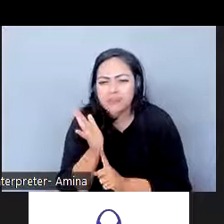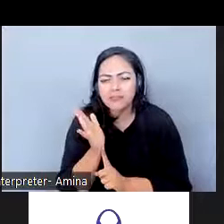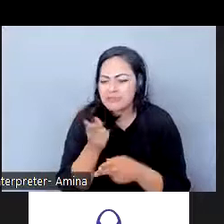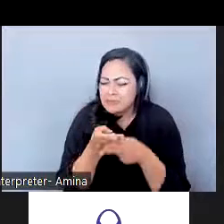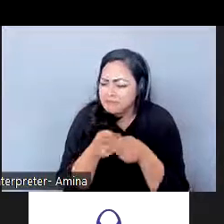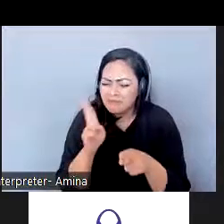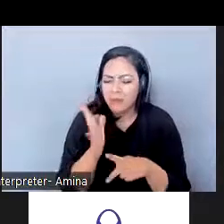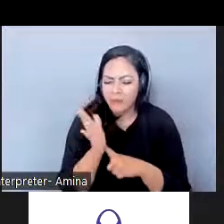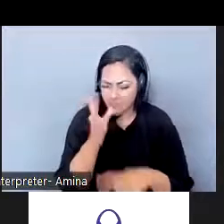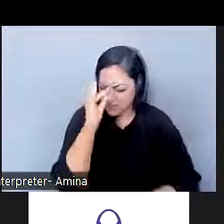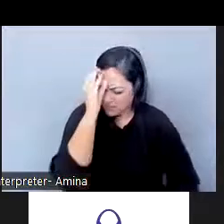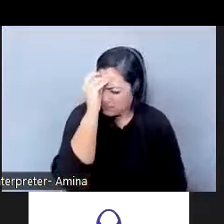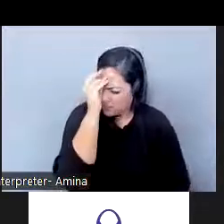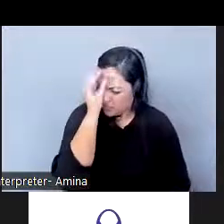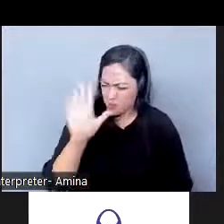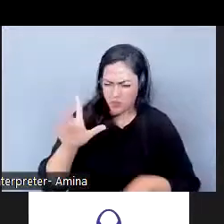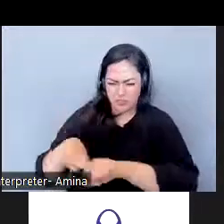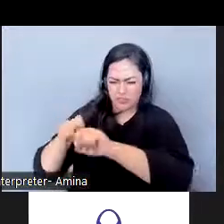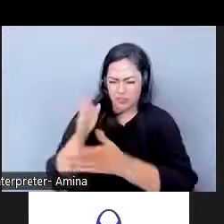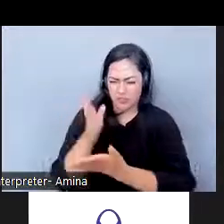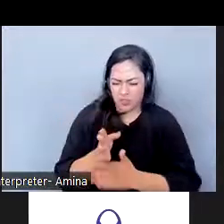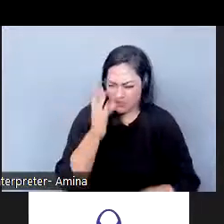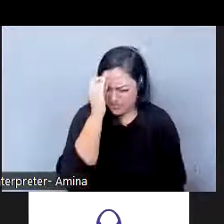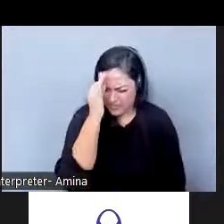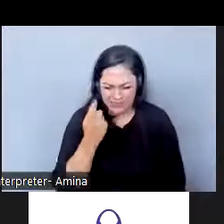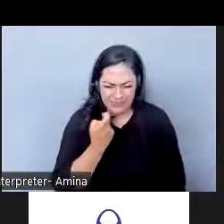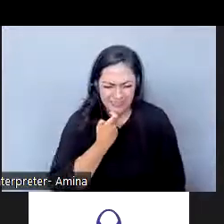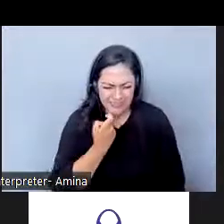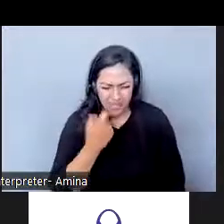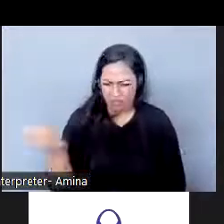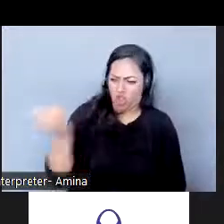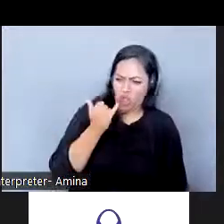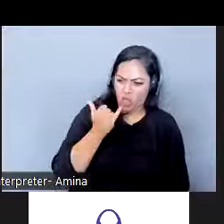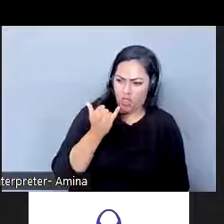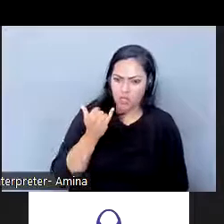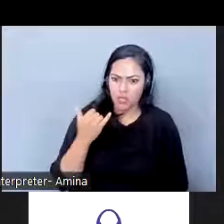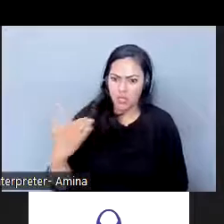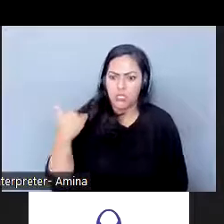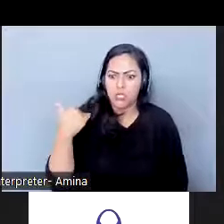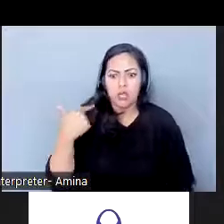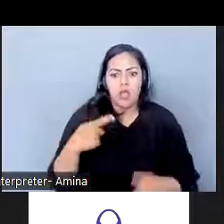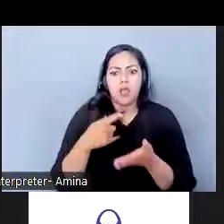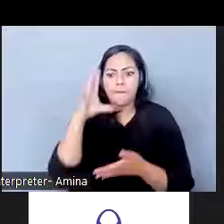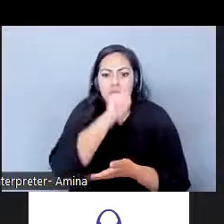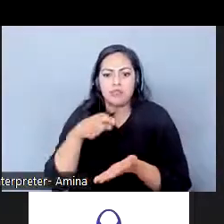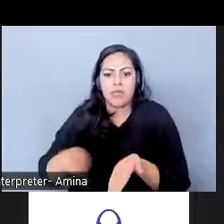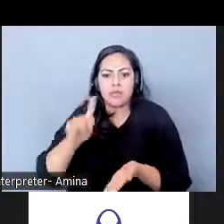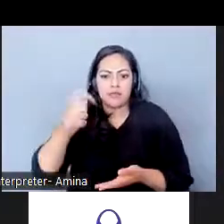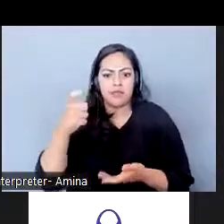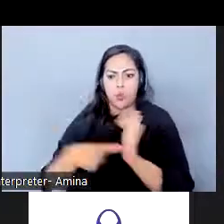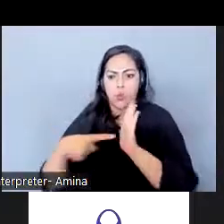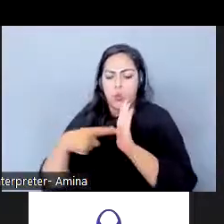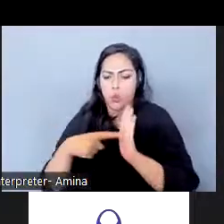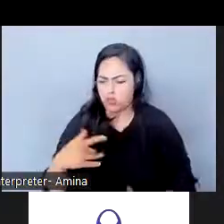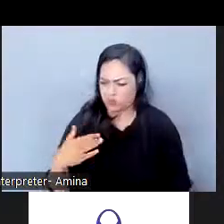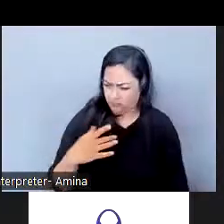you know, does this seem legitimate? This phone call that I didn't pay my taxes, or this person that